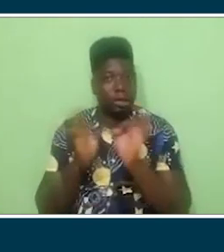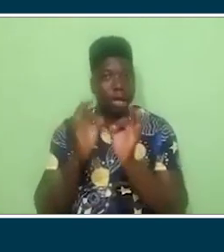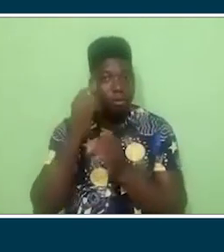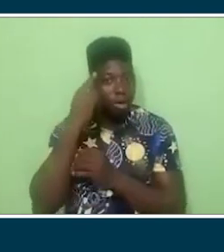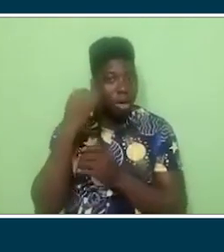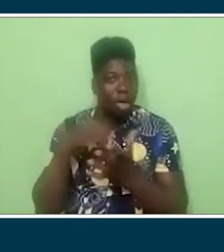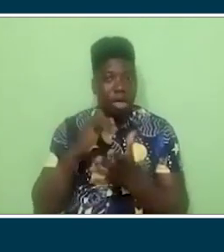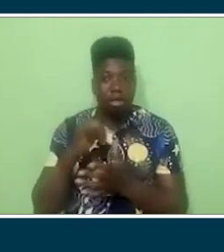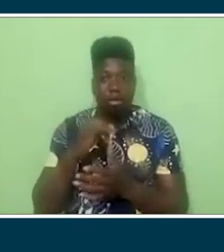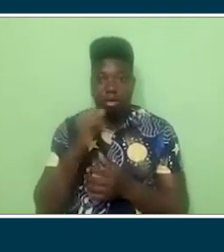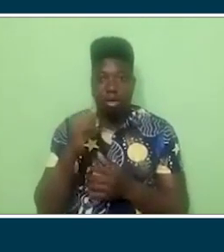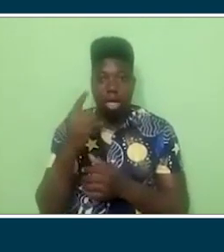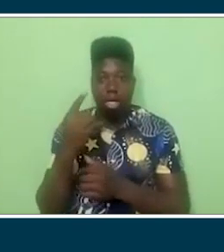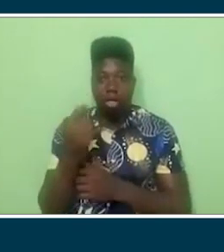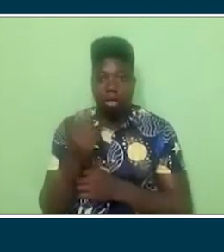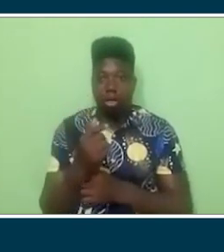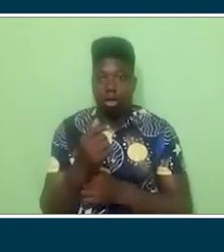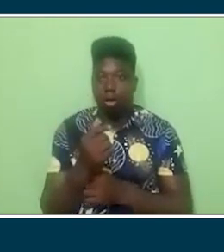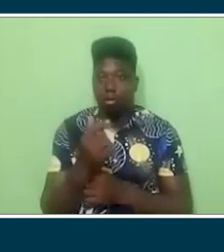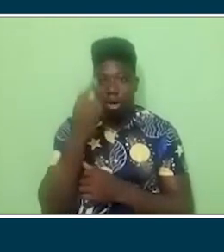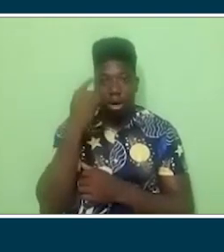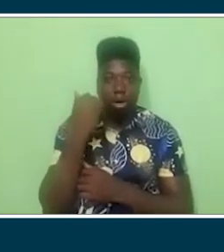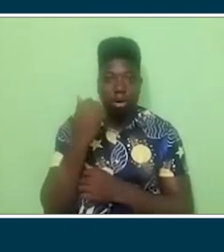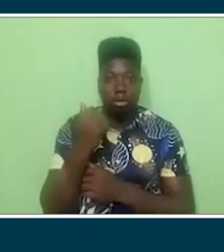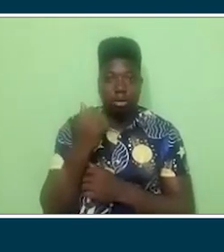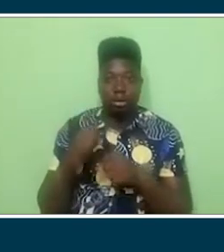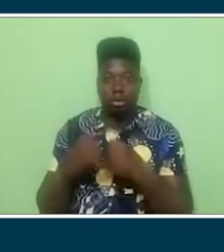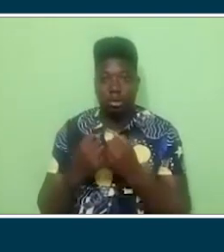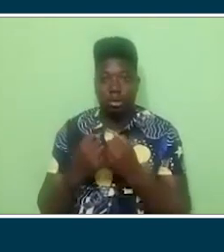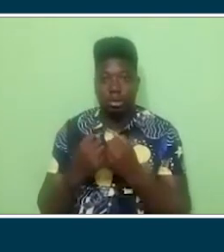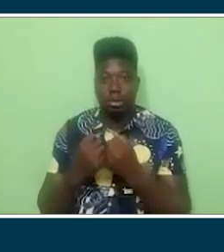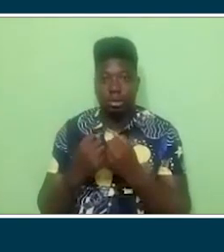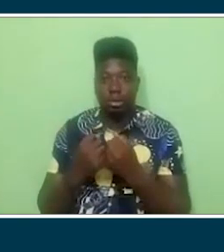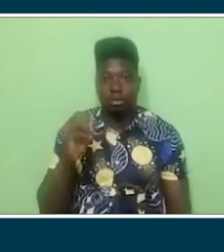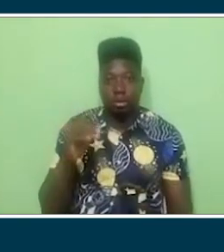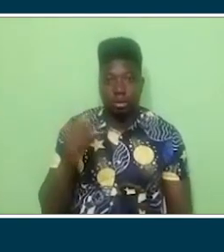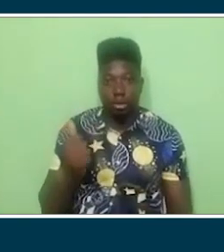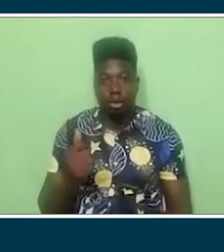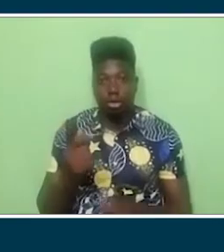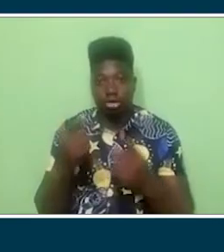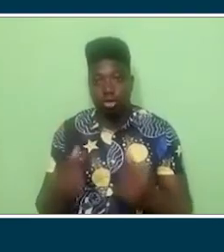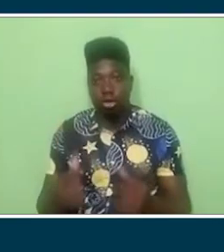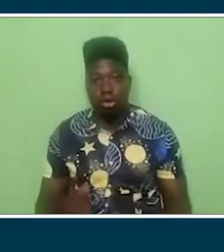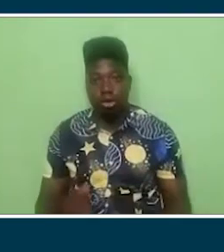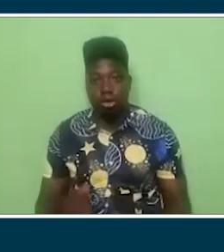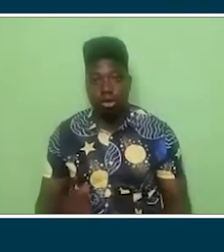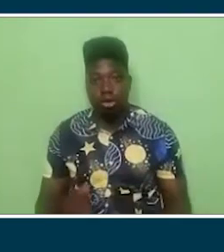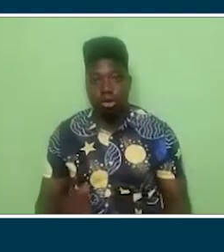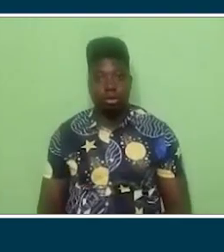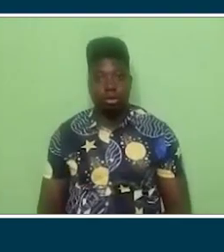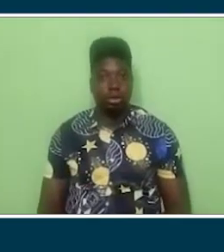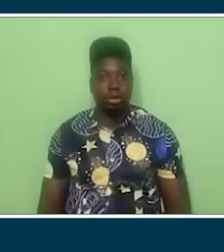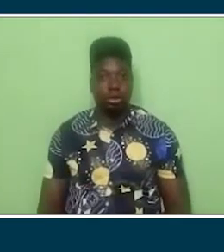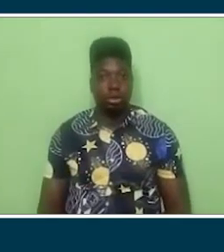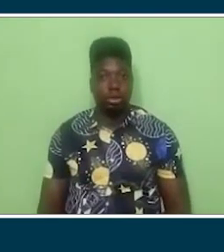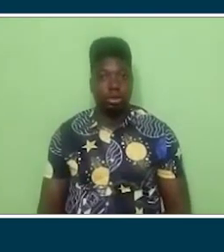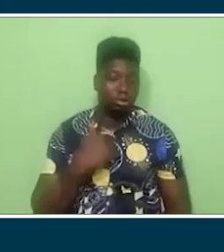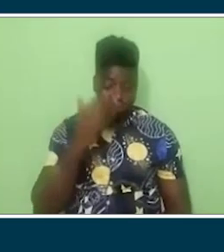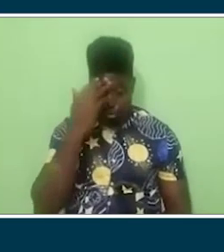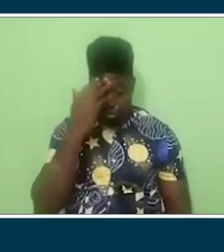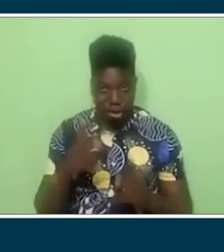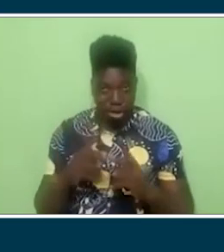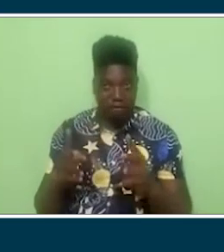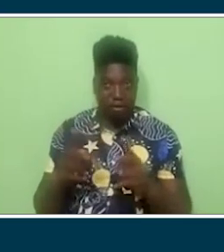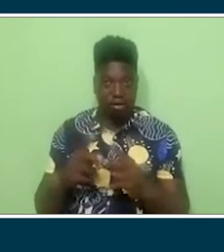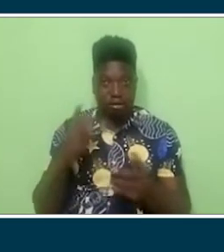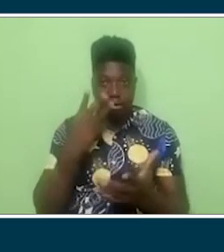because of social media, suddenly we're all monsters. As someone who's Jewish, I know very, very well that the